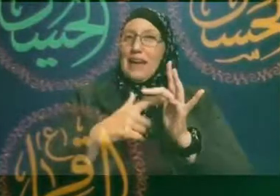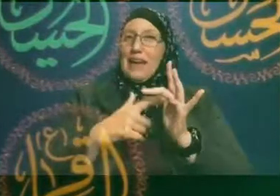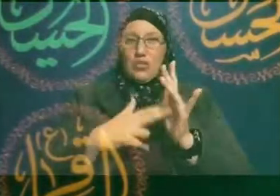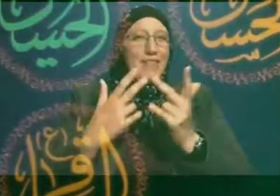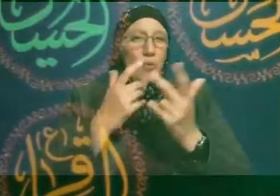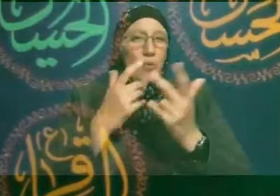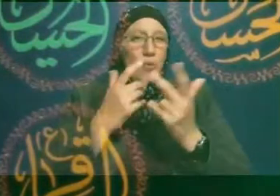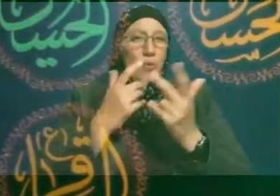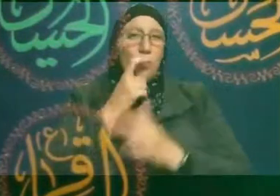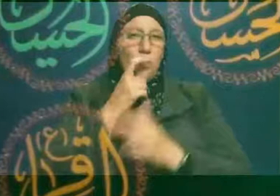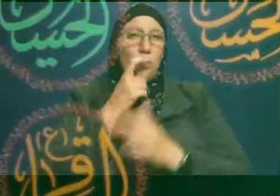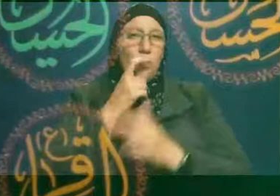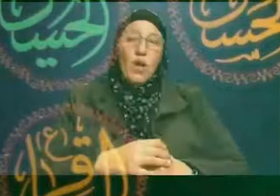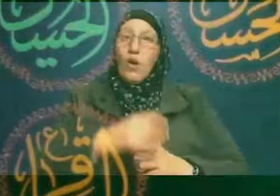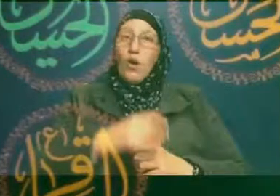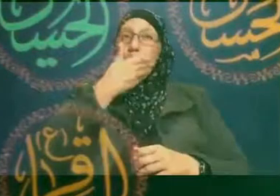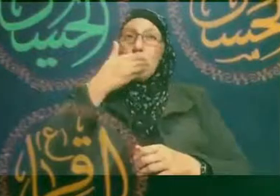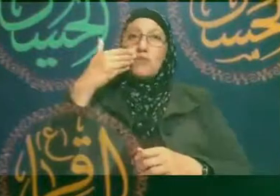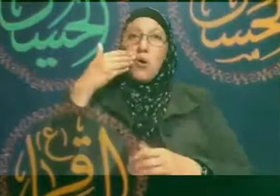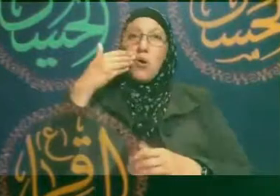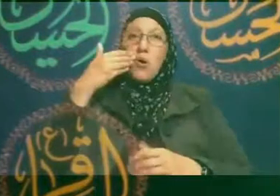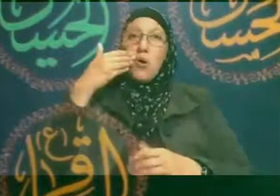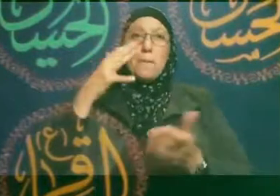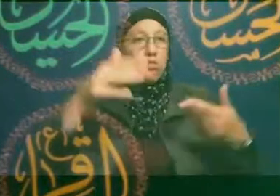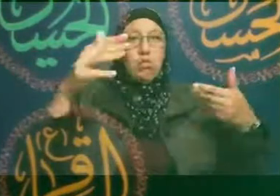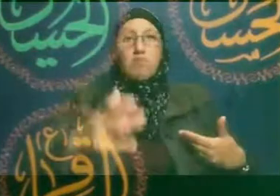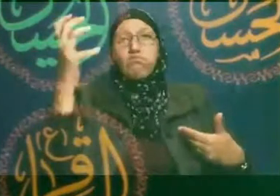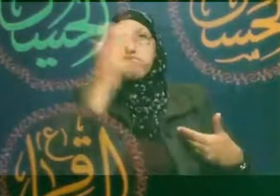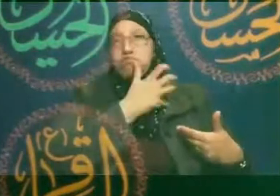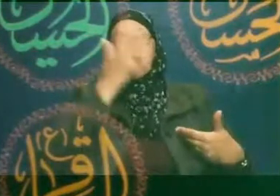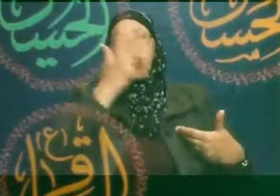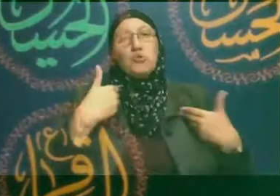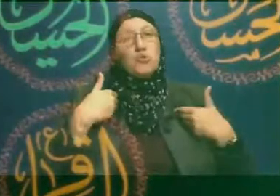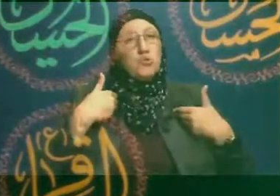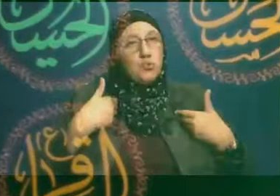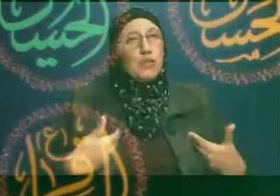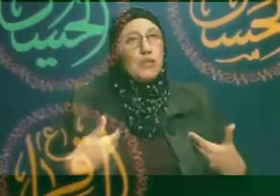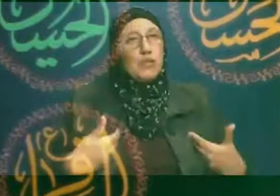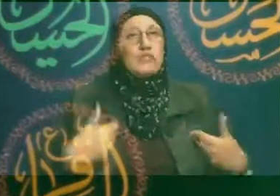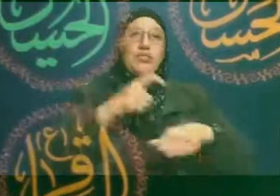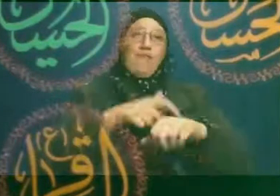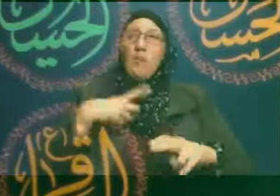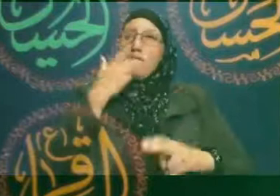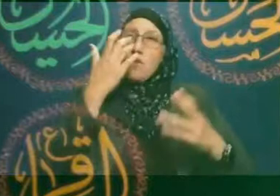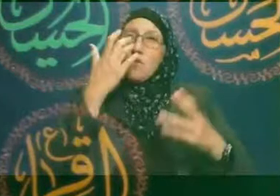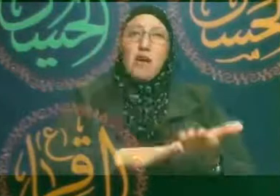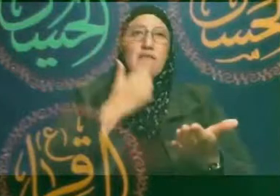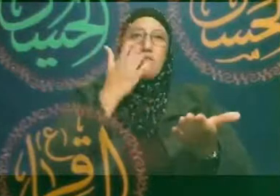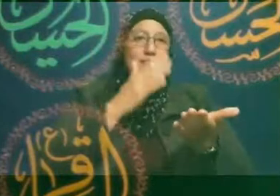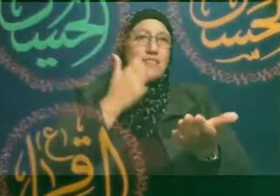that because of the numbers of supplications that we have amazingly in this month narrated